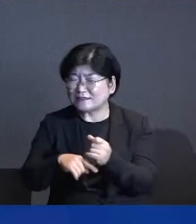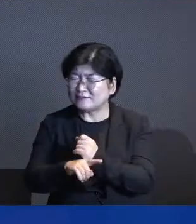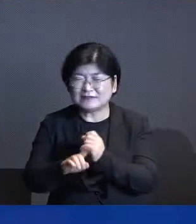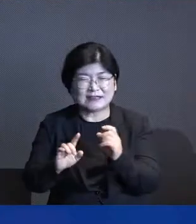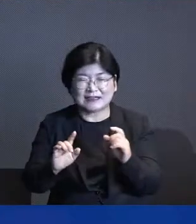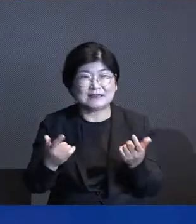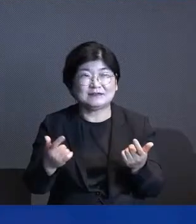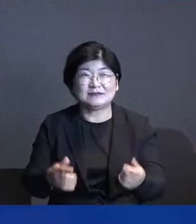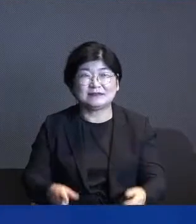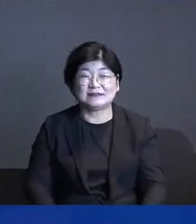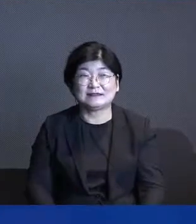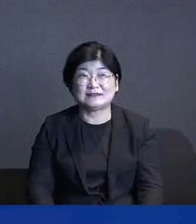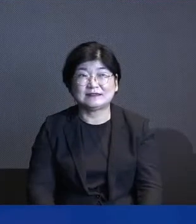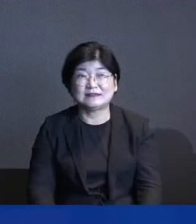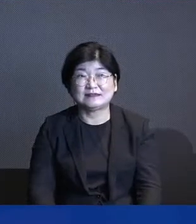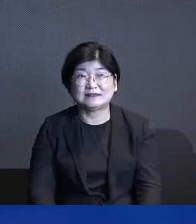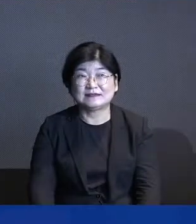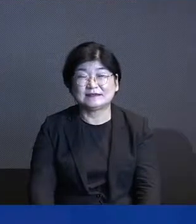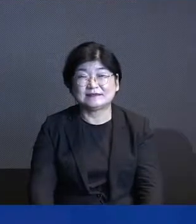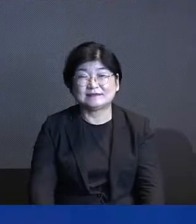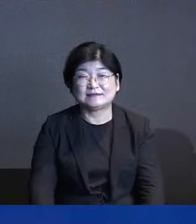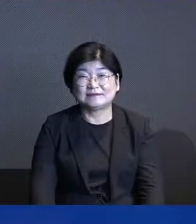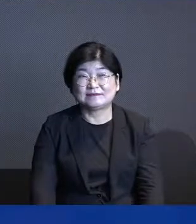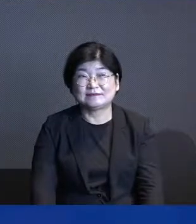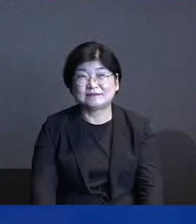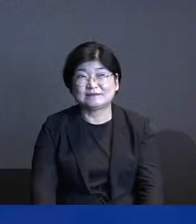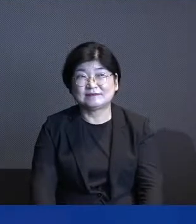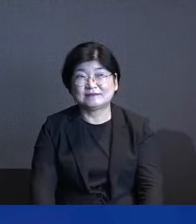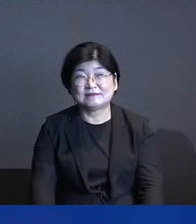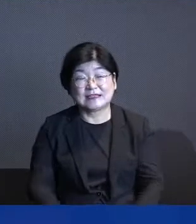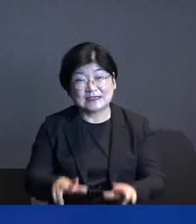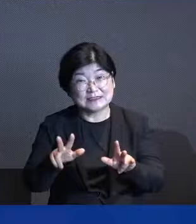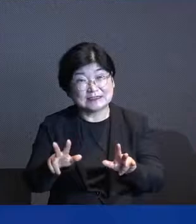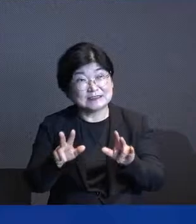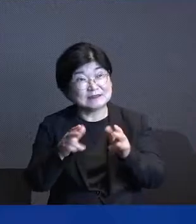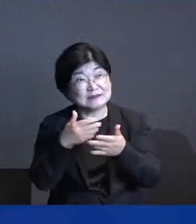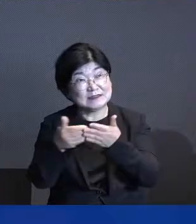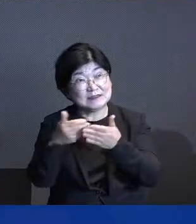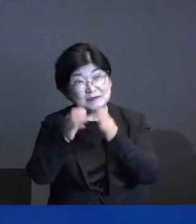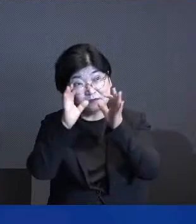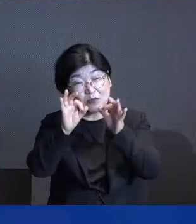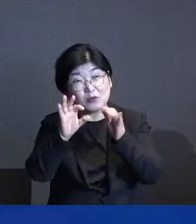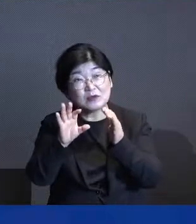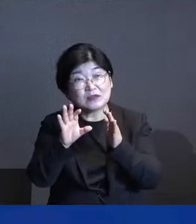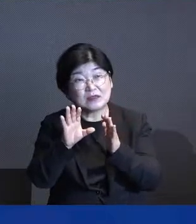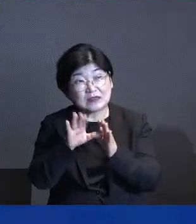If we see the amygdala part, that is the more of an